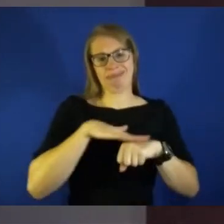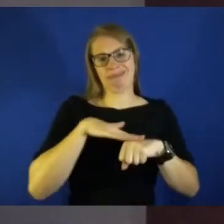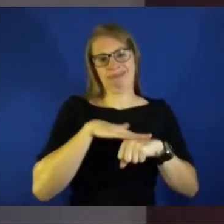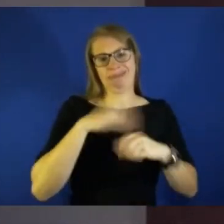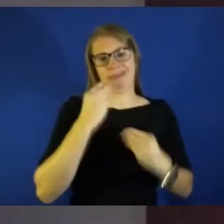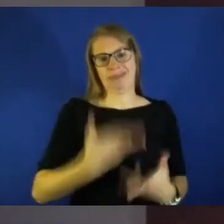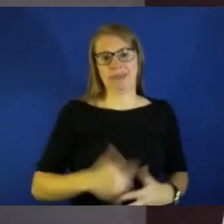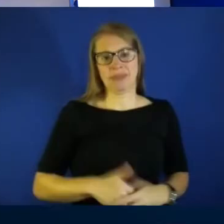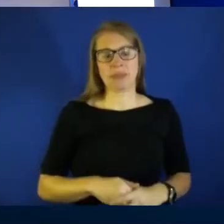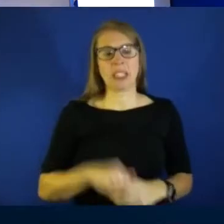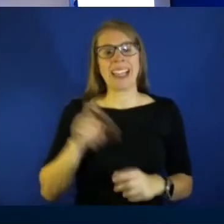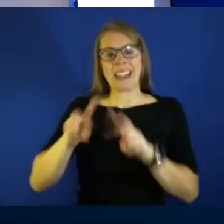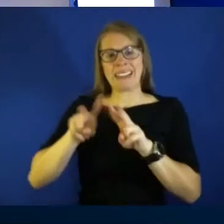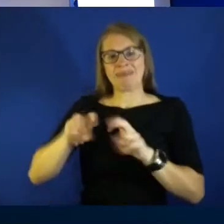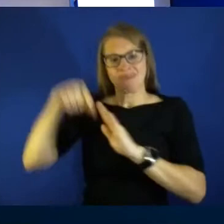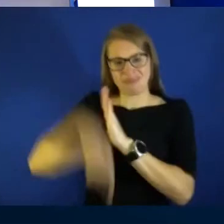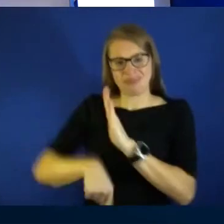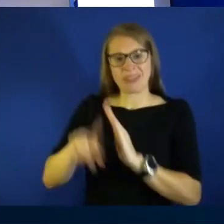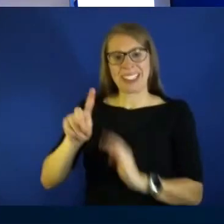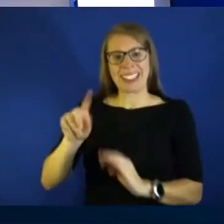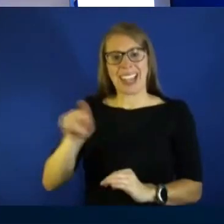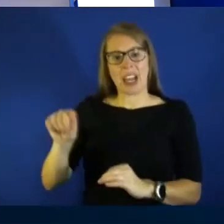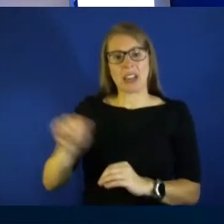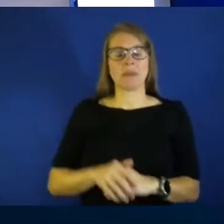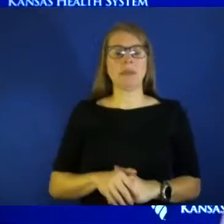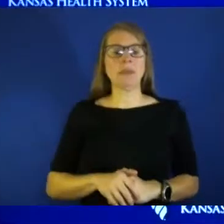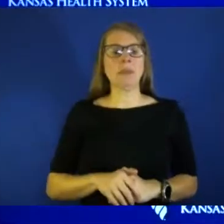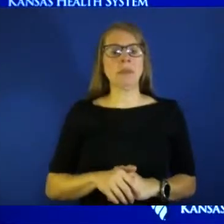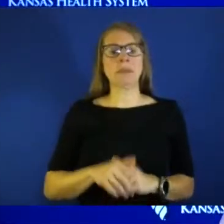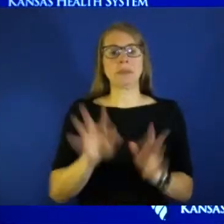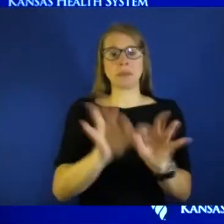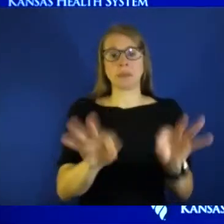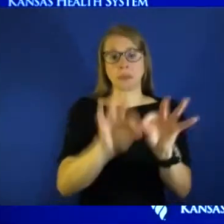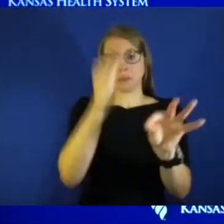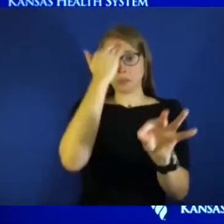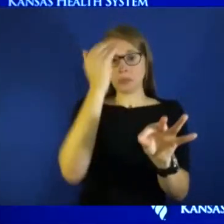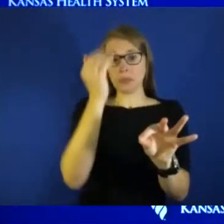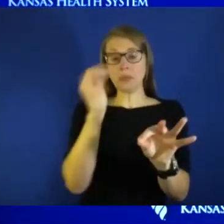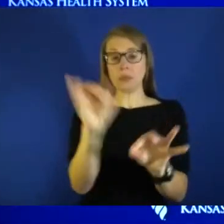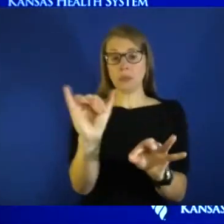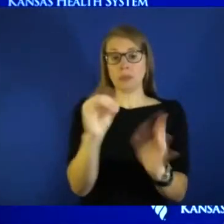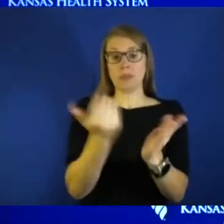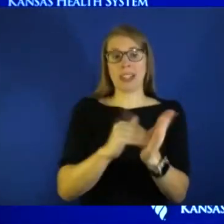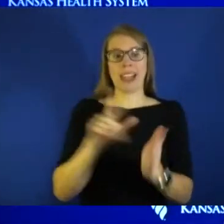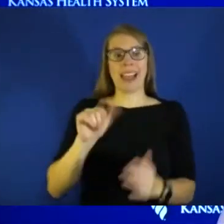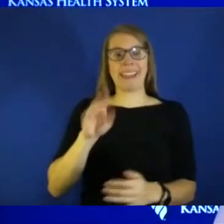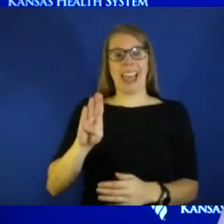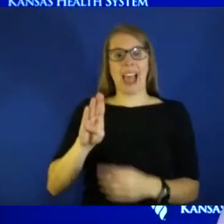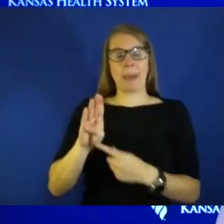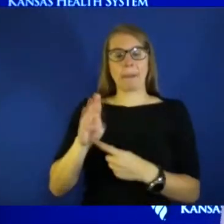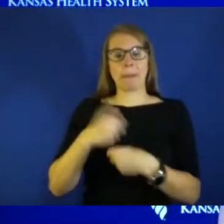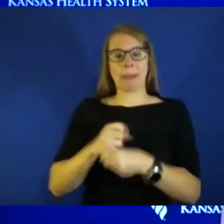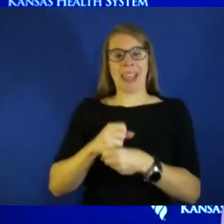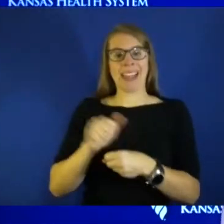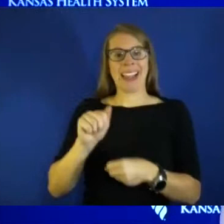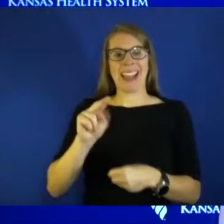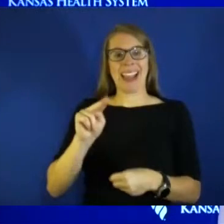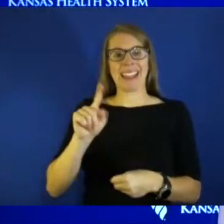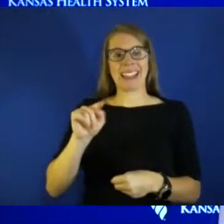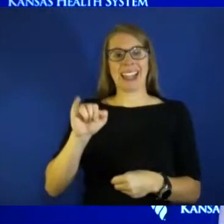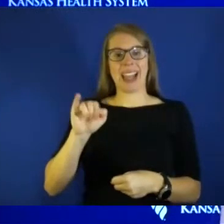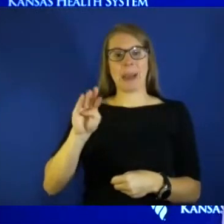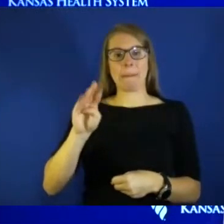see the data. And I think the key to this too is, again, these are lab-made antibodies. So they are produced in the lab, much like